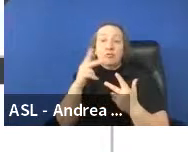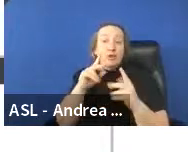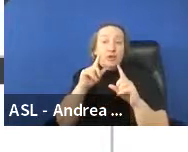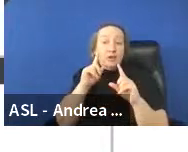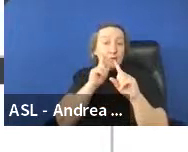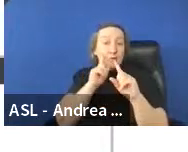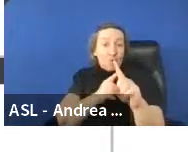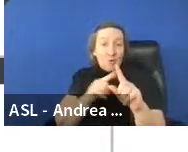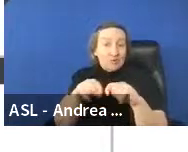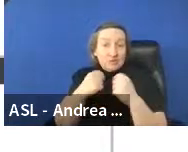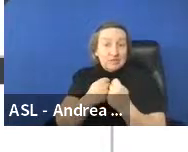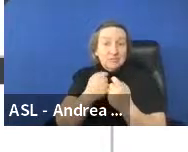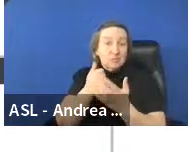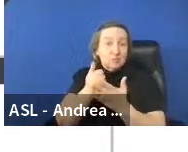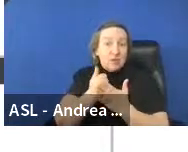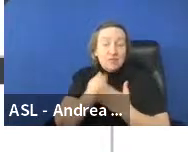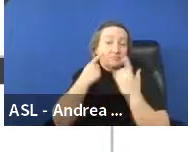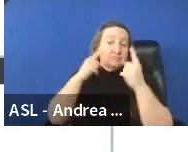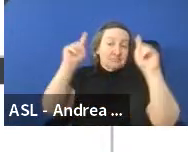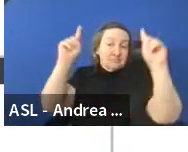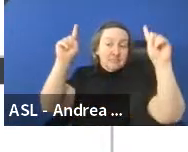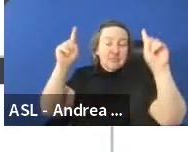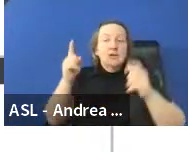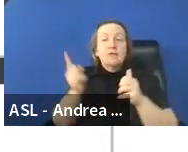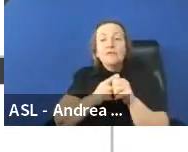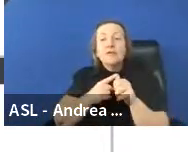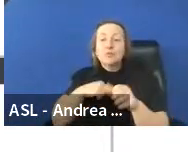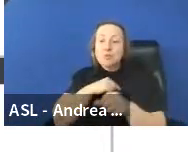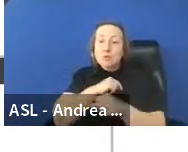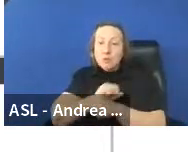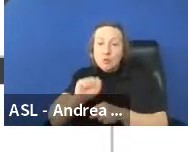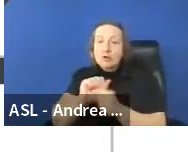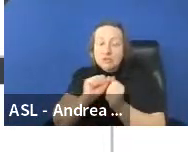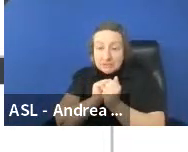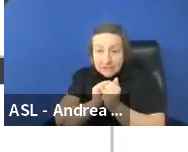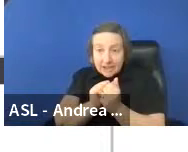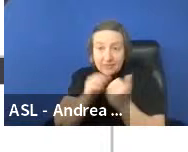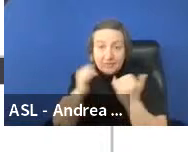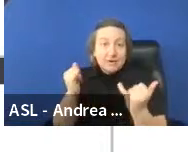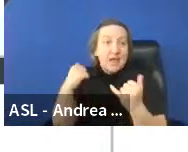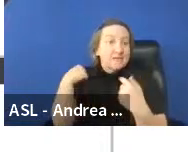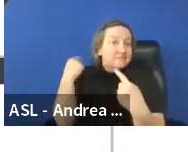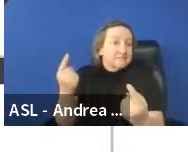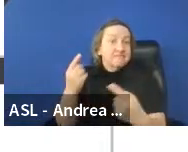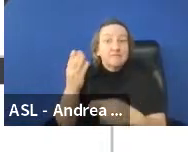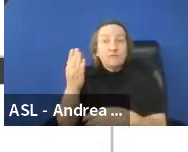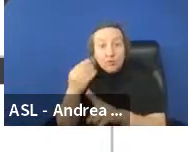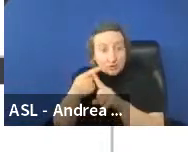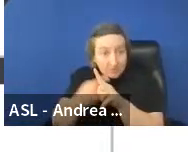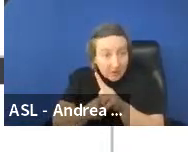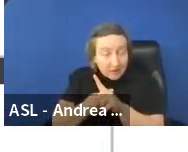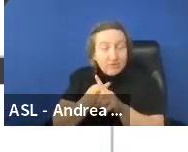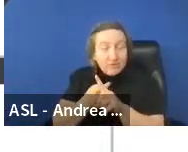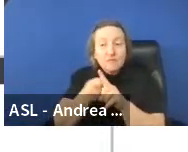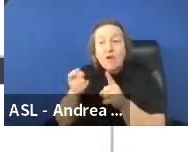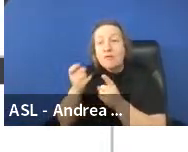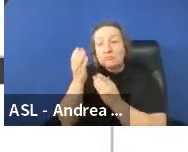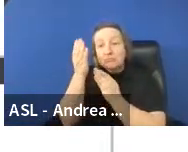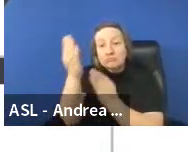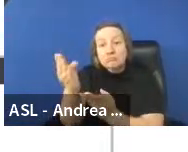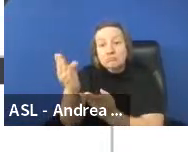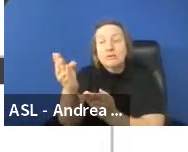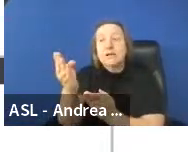that consensus. The first is that we've been working enough together now, and actually over the last 14 months, that the recommendation